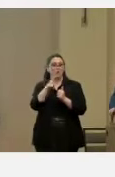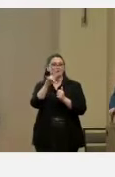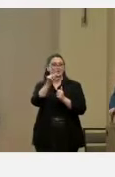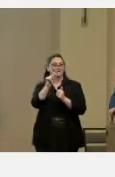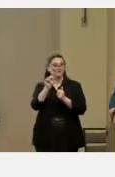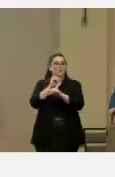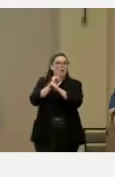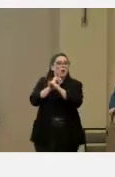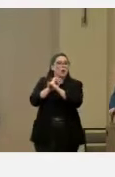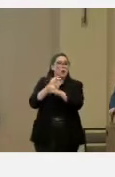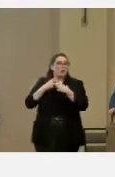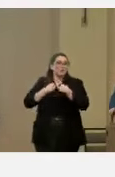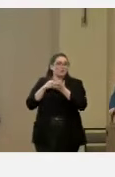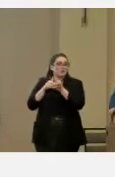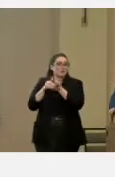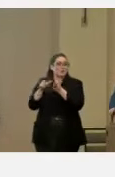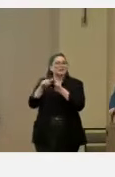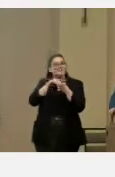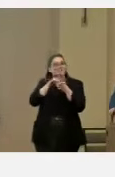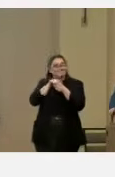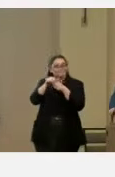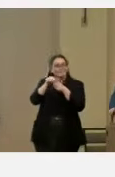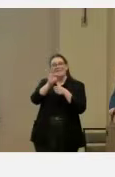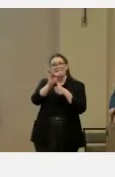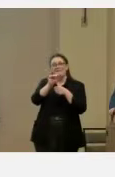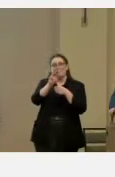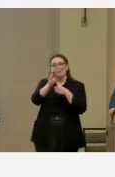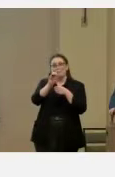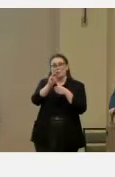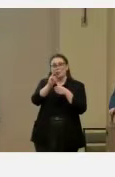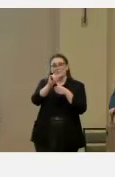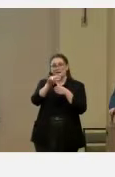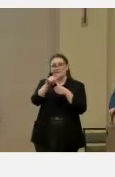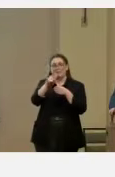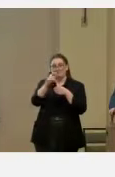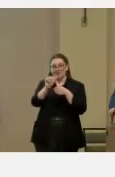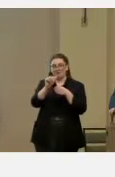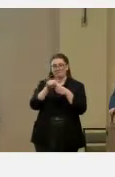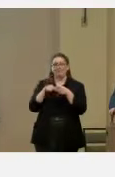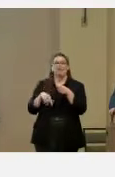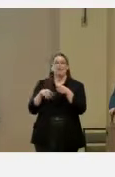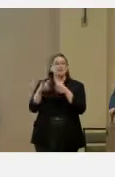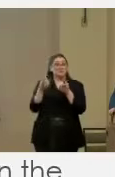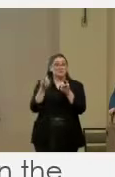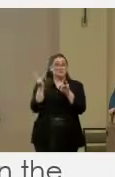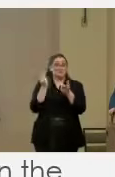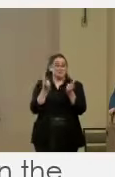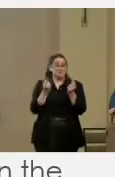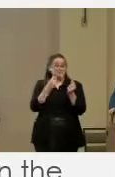who specializes in fibromyalgia. And this, what we did was